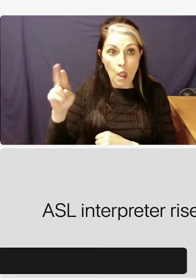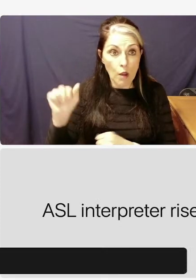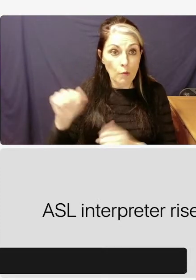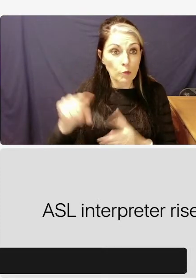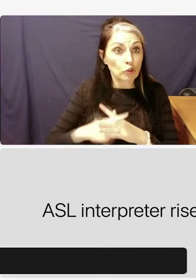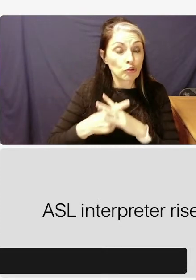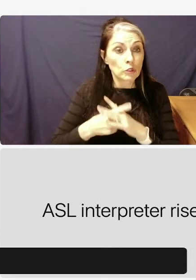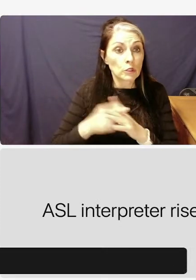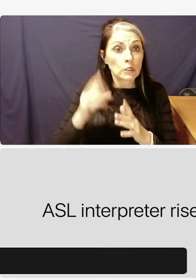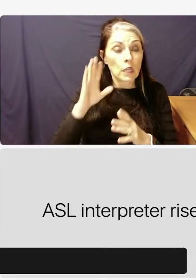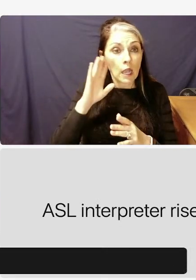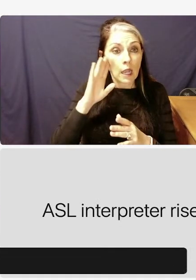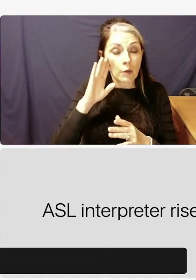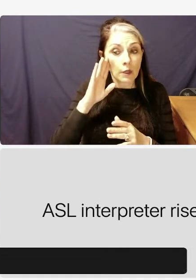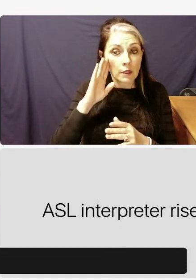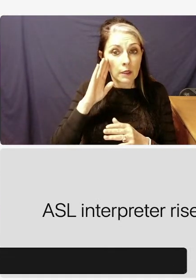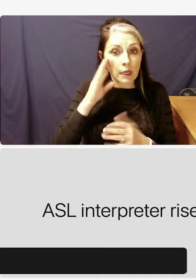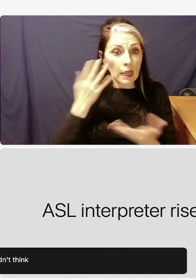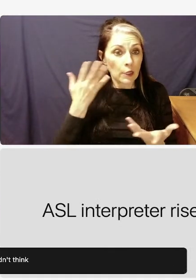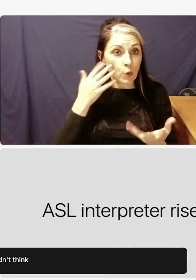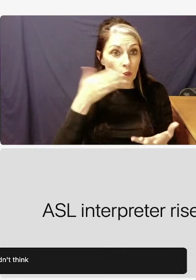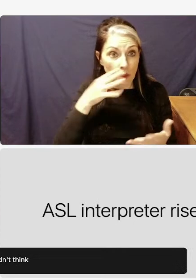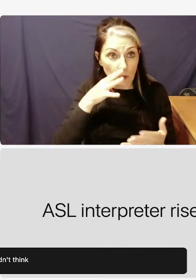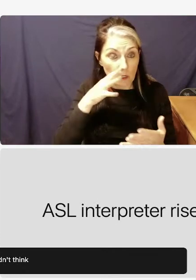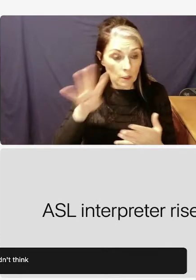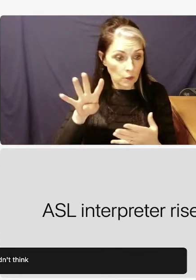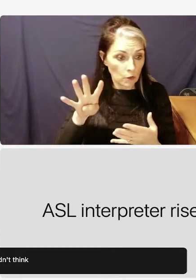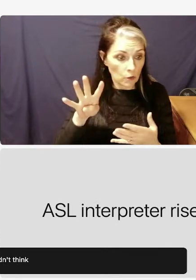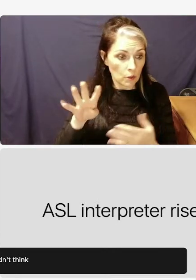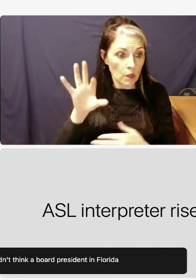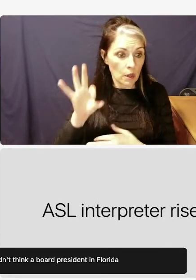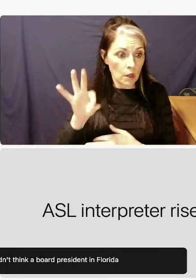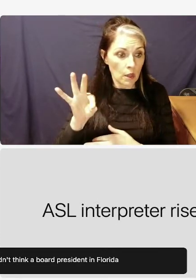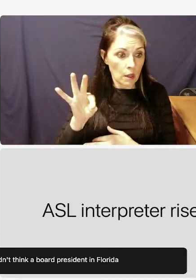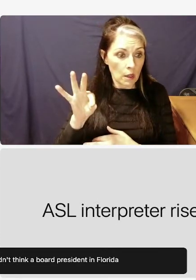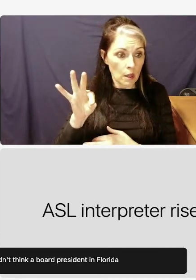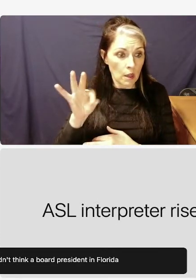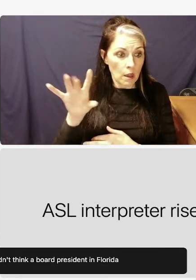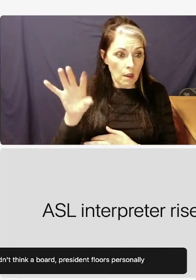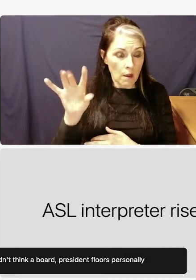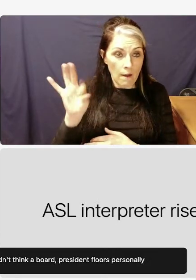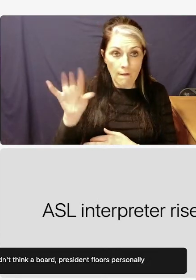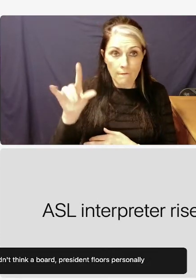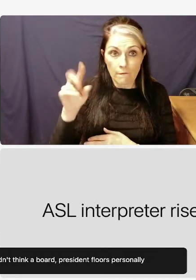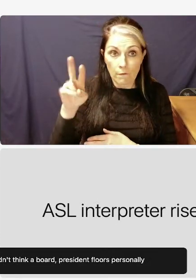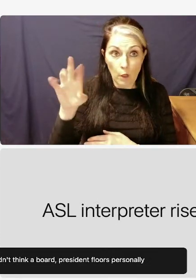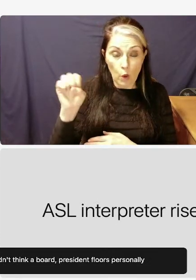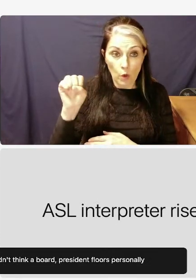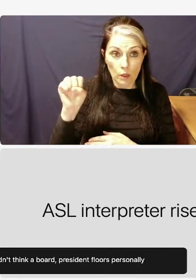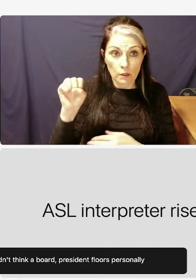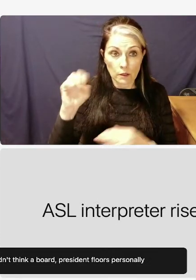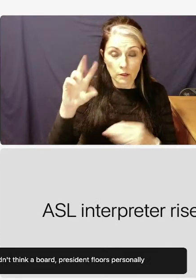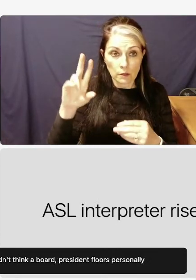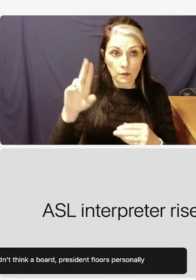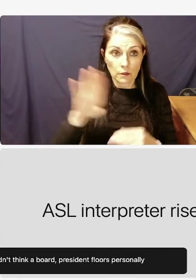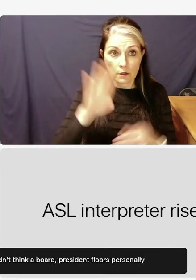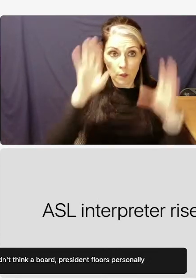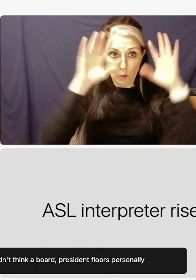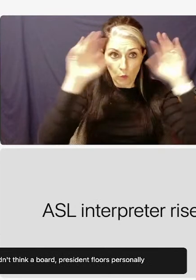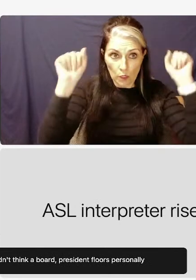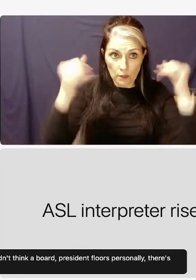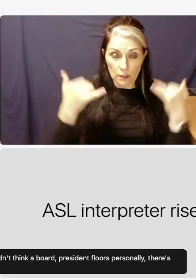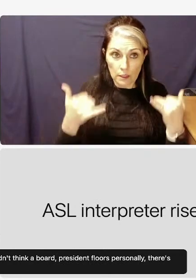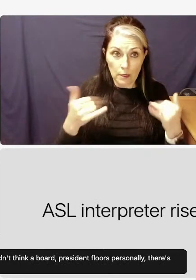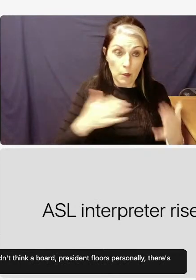be i would be remiss if i didn't think uh board president flores personally uh as a new superintendent my second